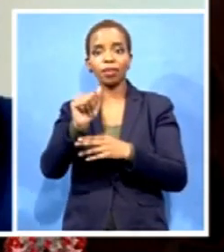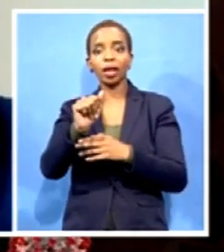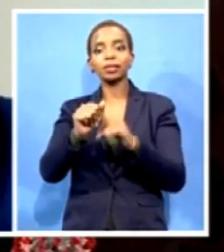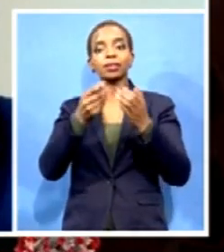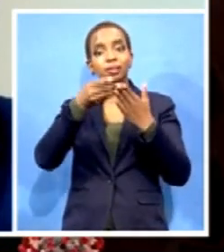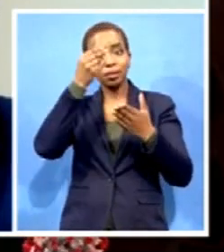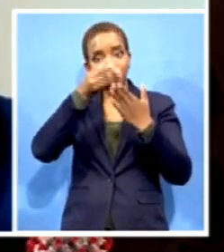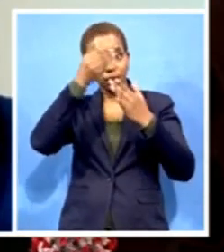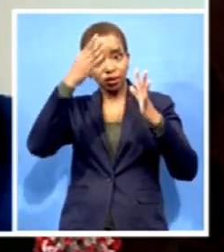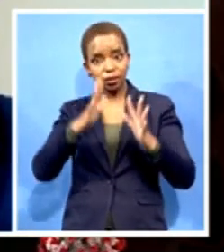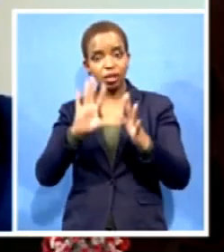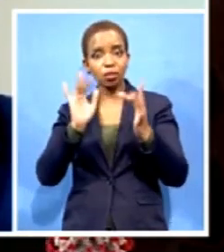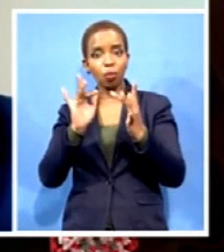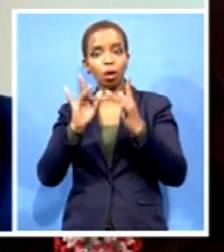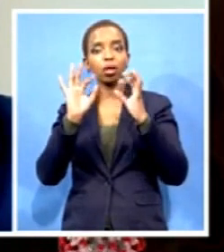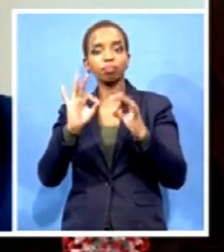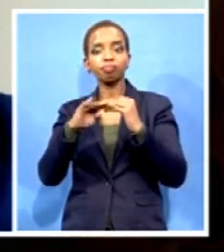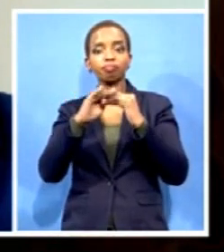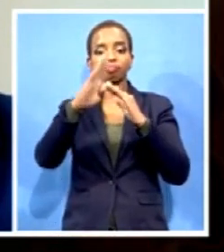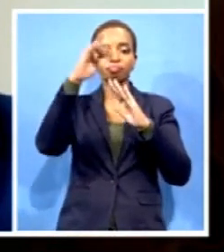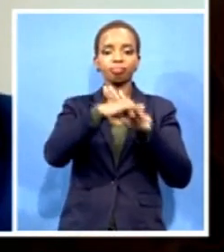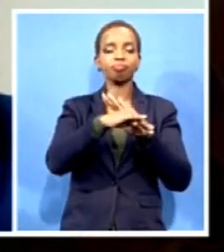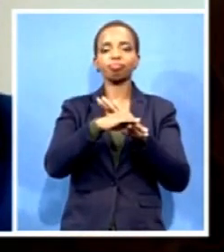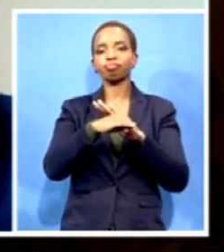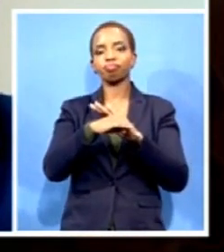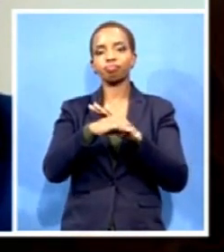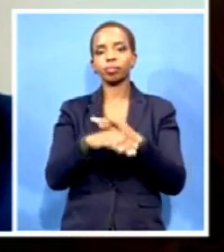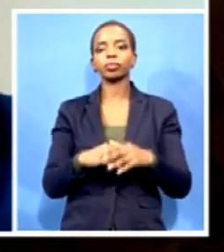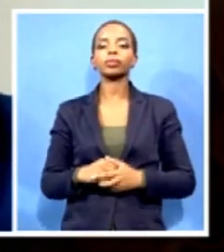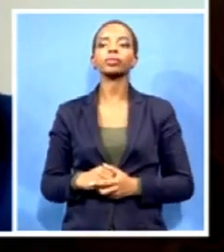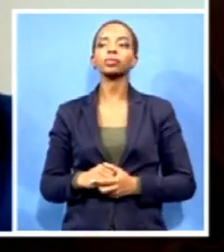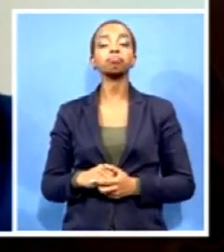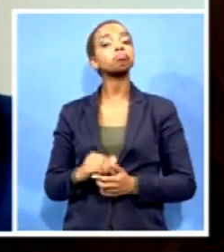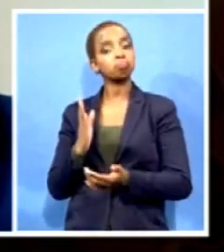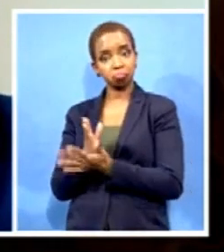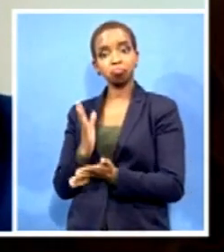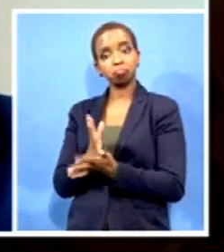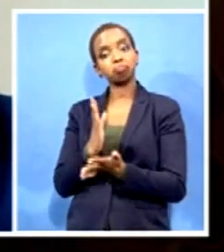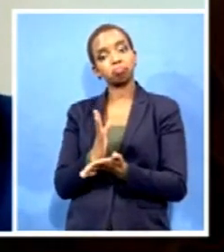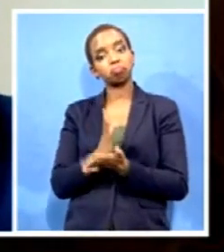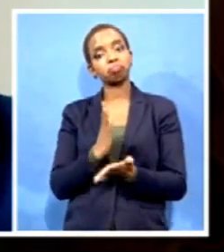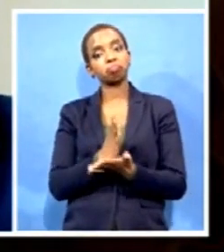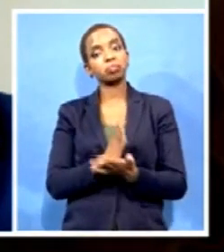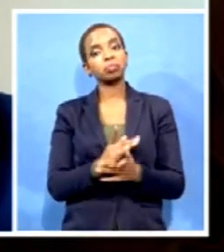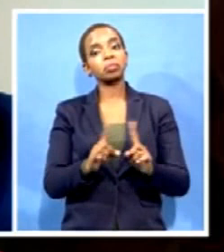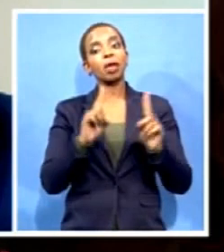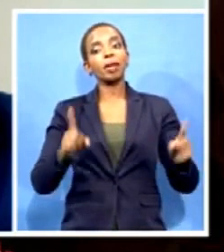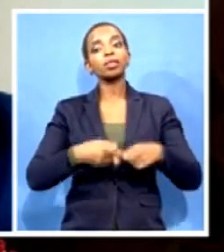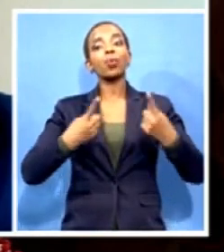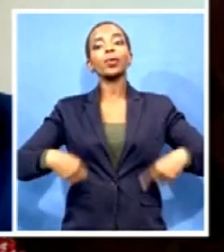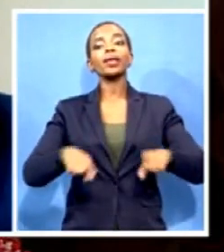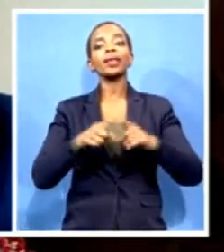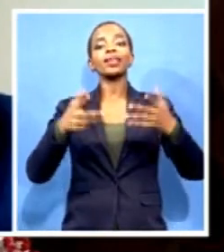Absolutely. Absolutely, it is. But we have identified a